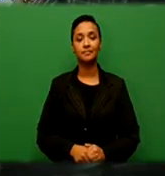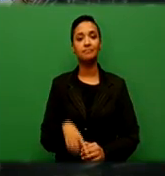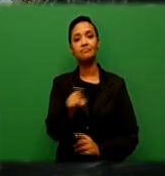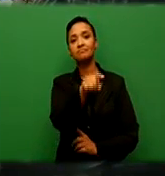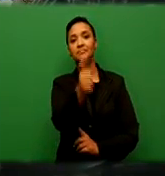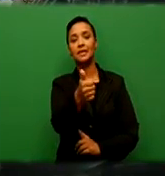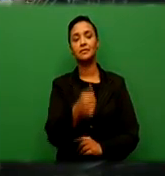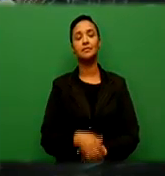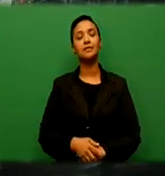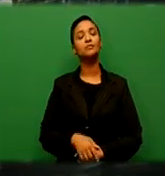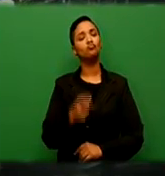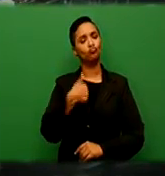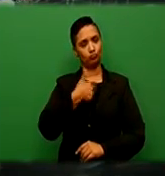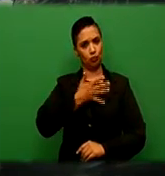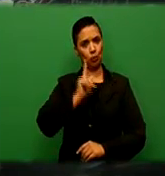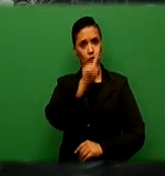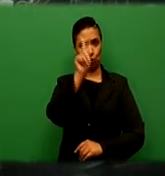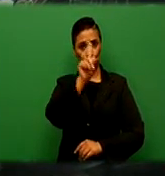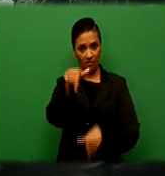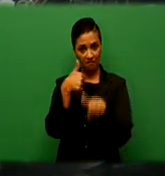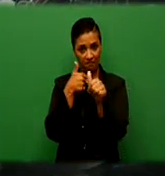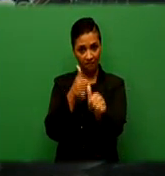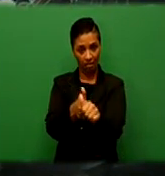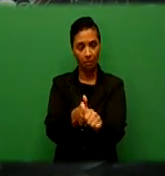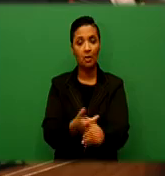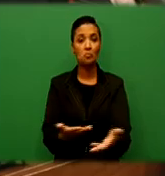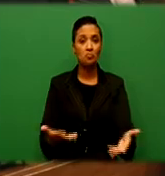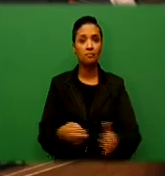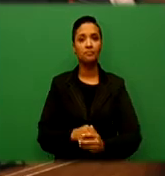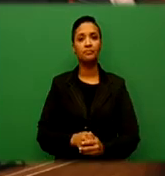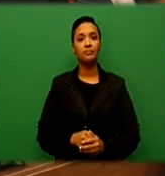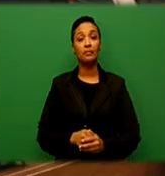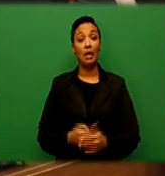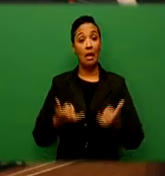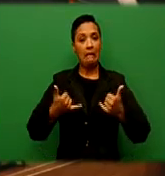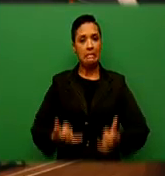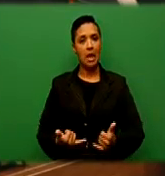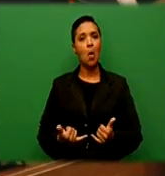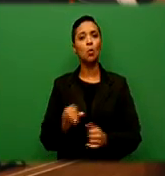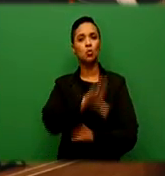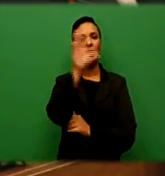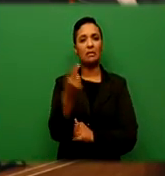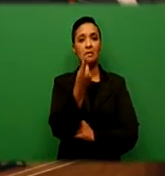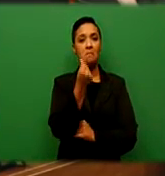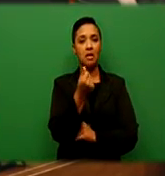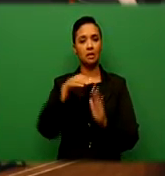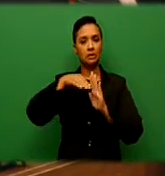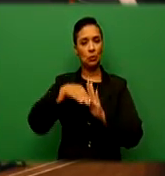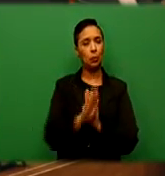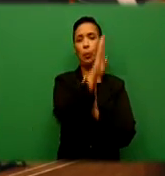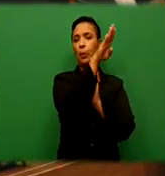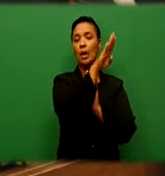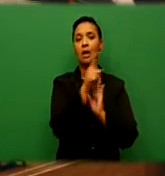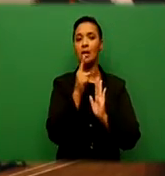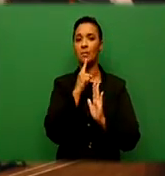Thank you. Just a follow-up question. Because growth is so poor at the moment, and because